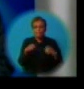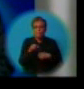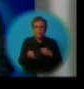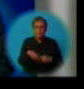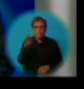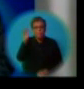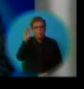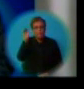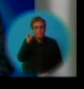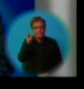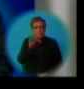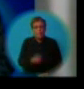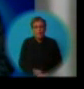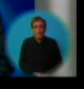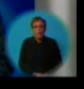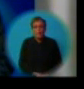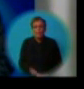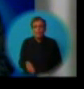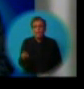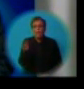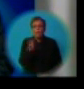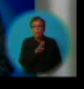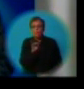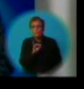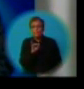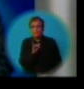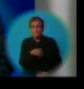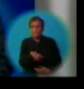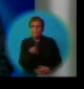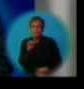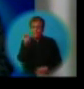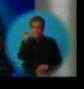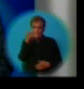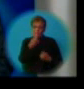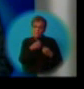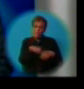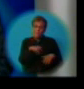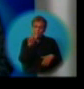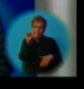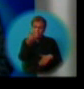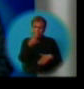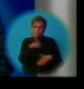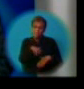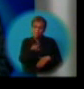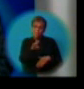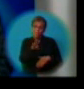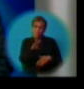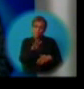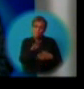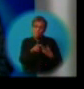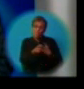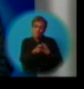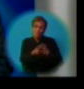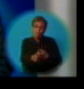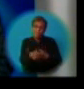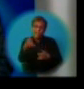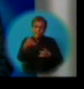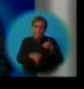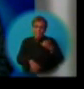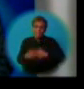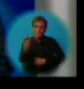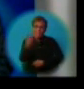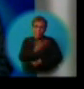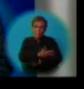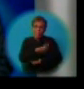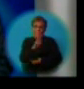Very good evening to you. I am Mark Seal with your Lime Sports World. West Indies trail India by 104 runs at the end of day